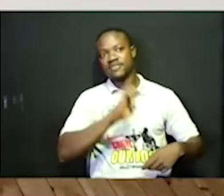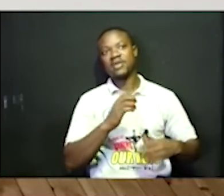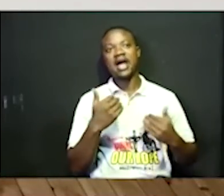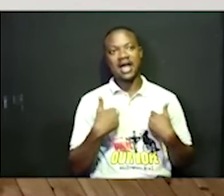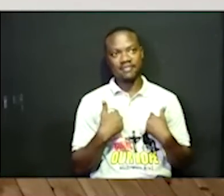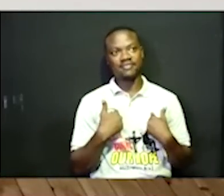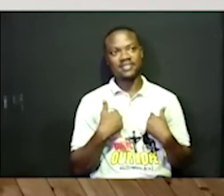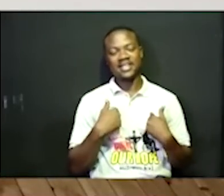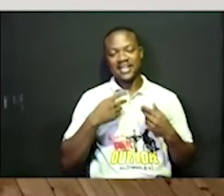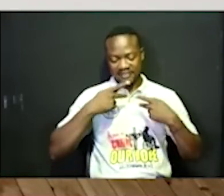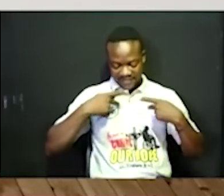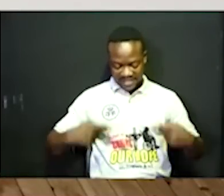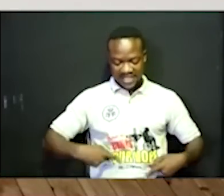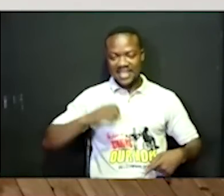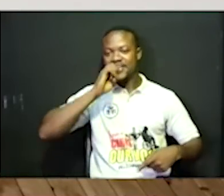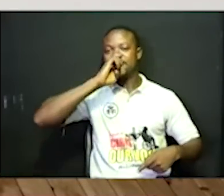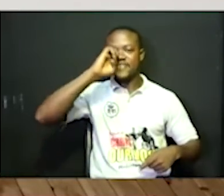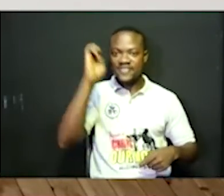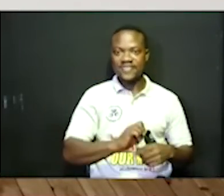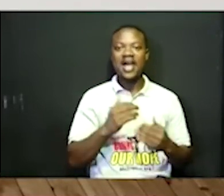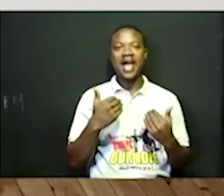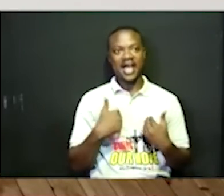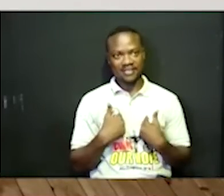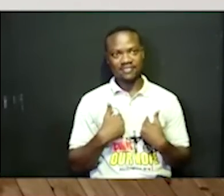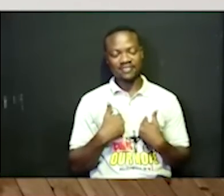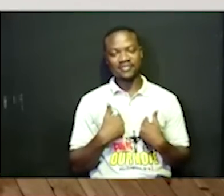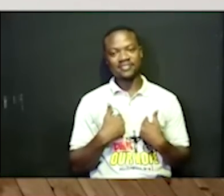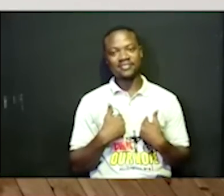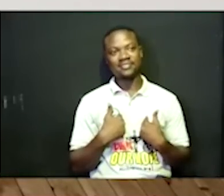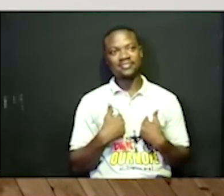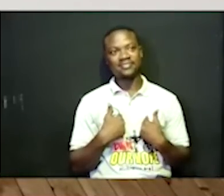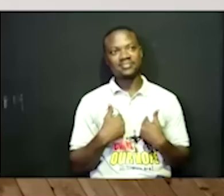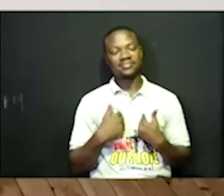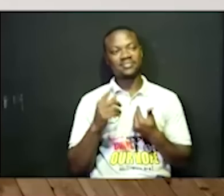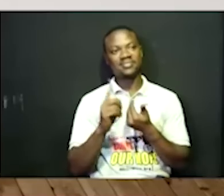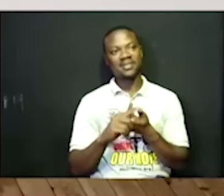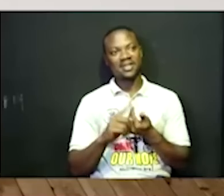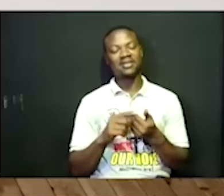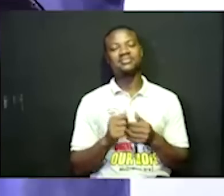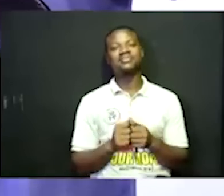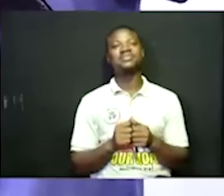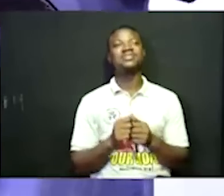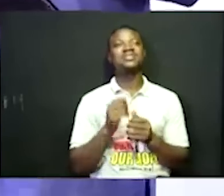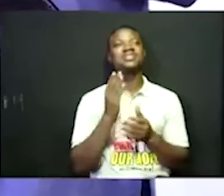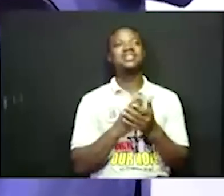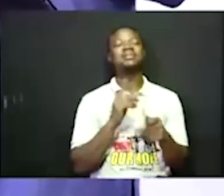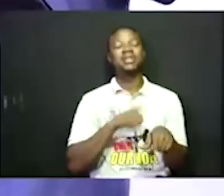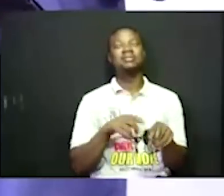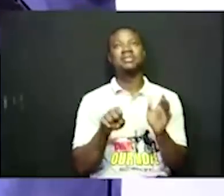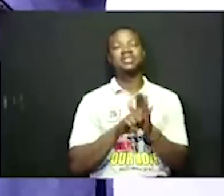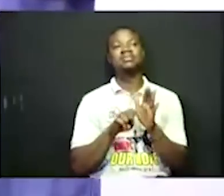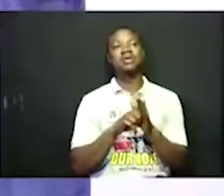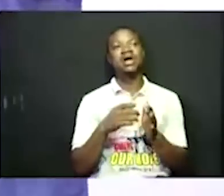Now, There are certain times there's famine.